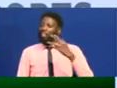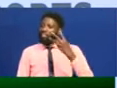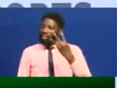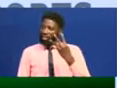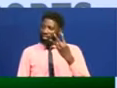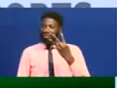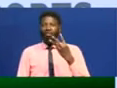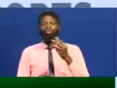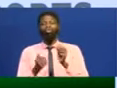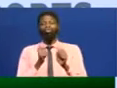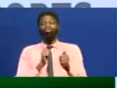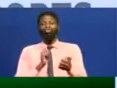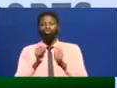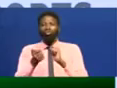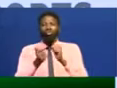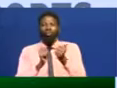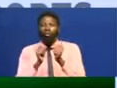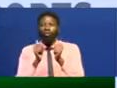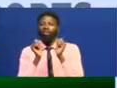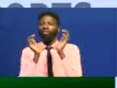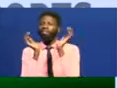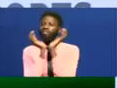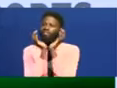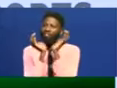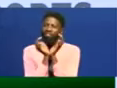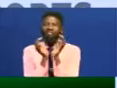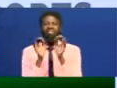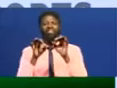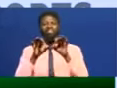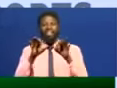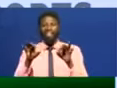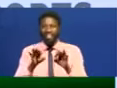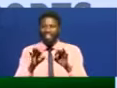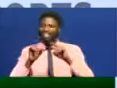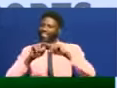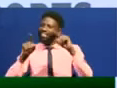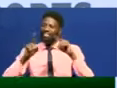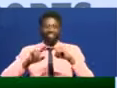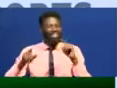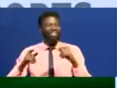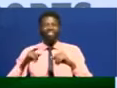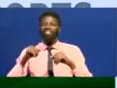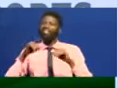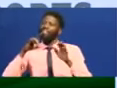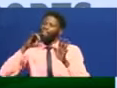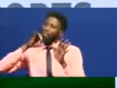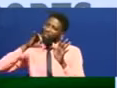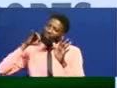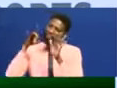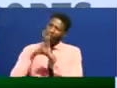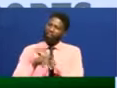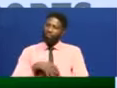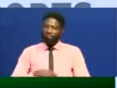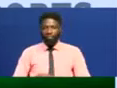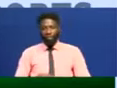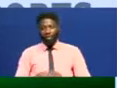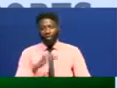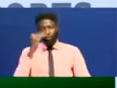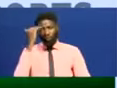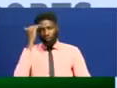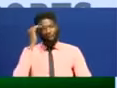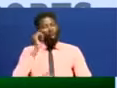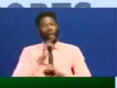tatters. And as we know very well, not a single Kenyan stadium was approved to host any